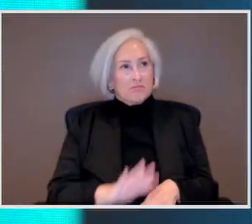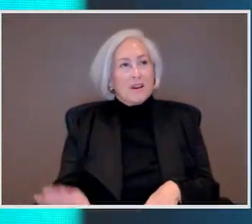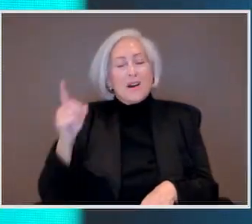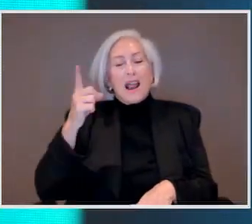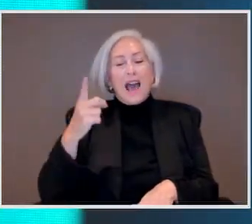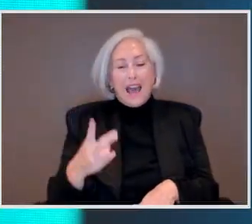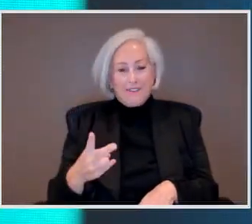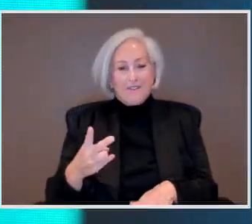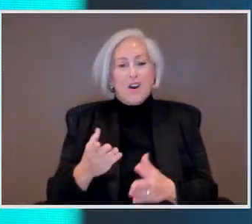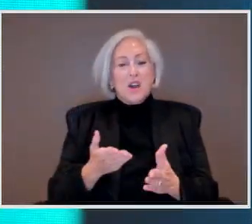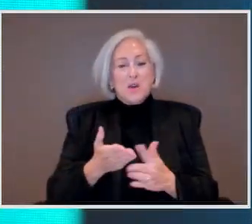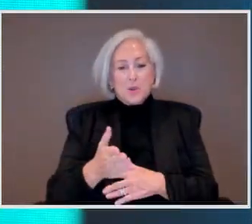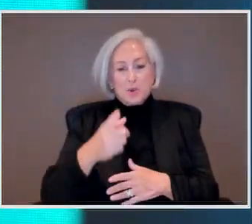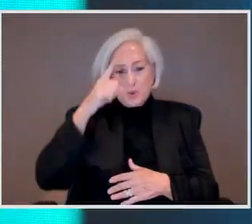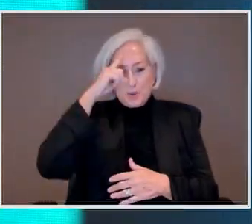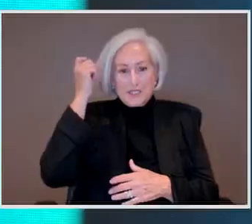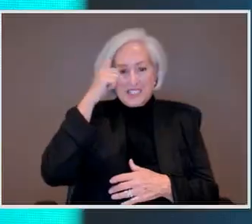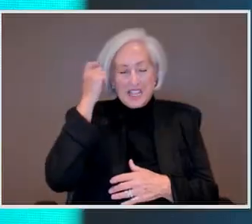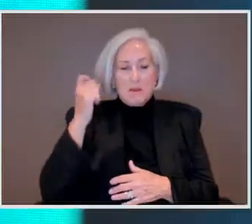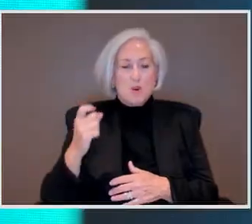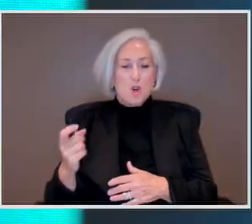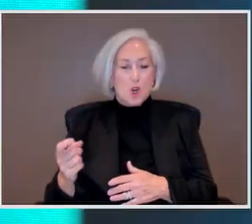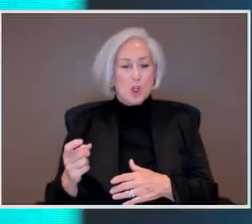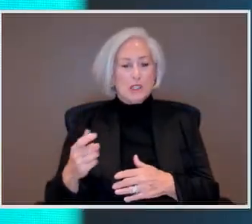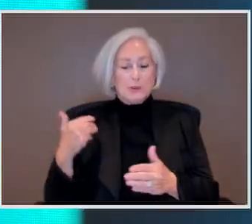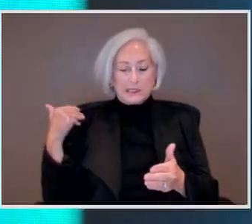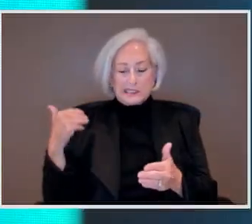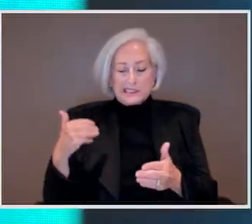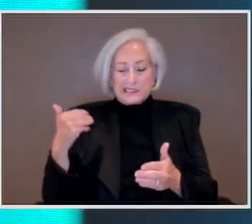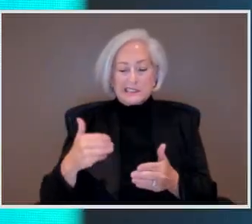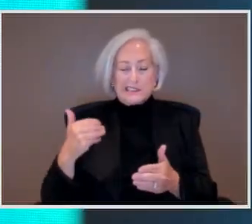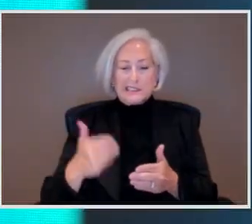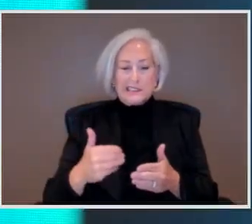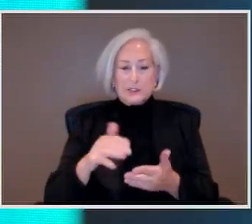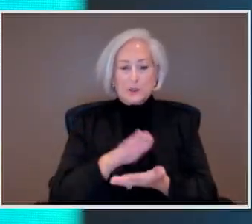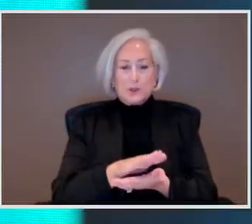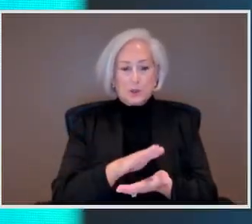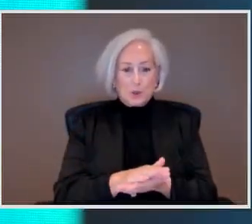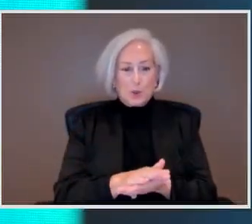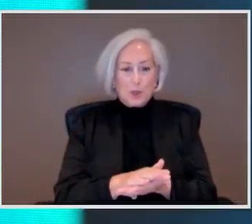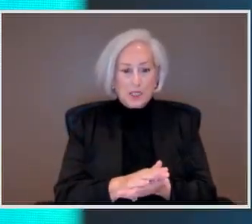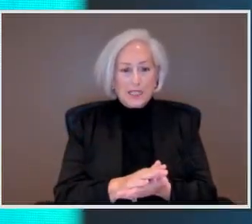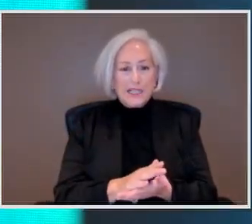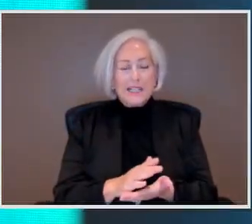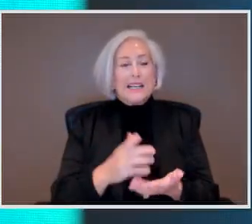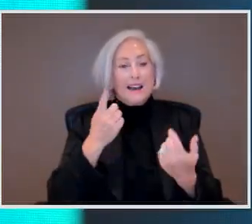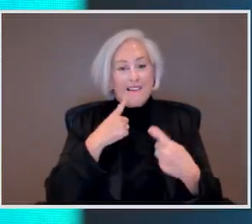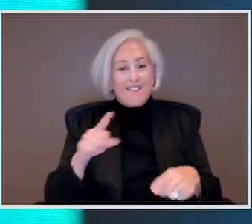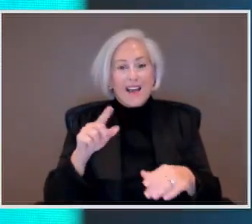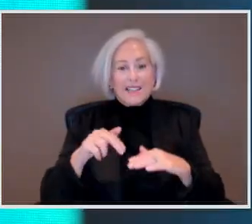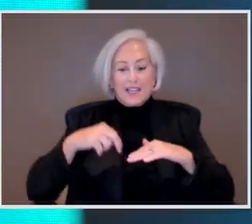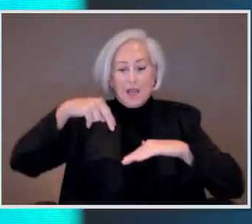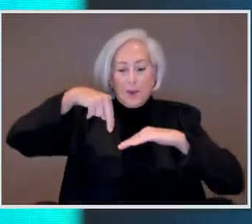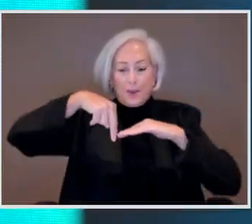summer. We were approaching school, but I still had a little bit of time left. And I finally got in the pool and had my foot on the ground in the